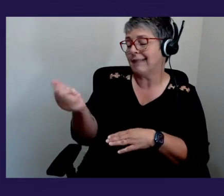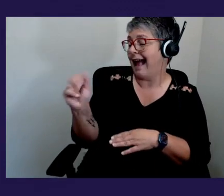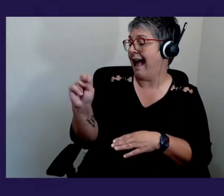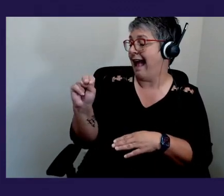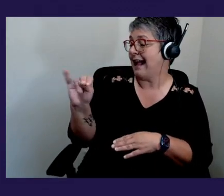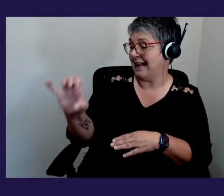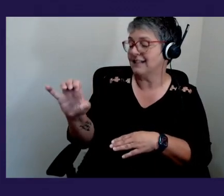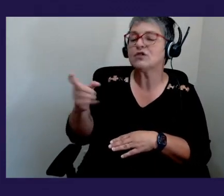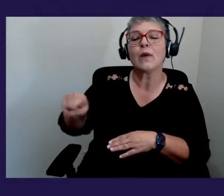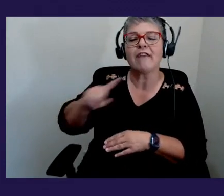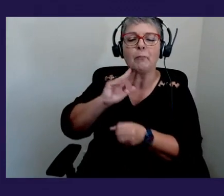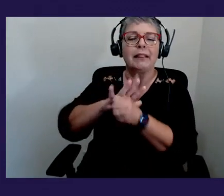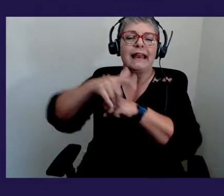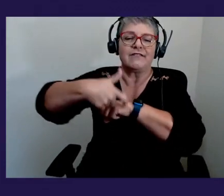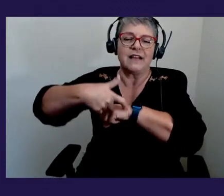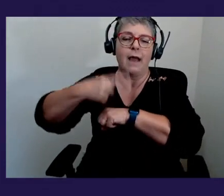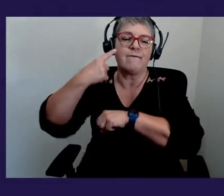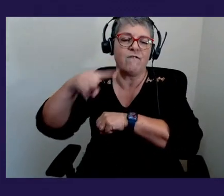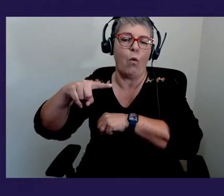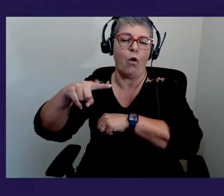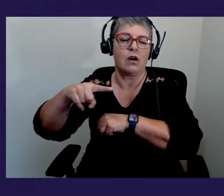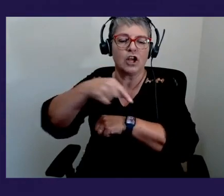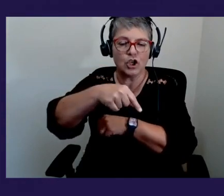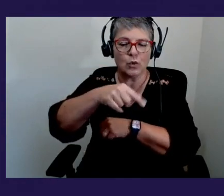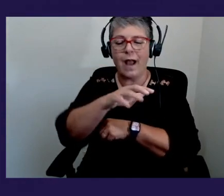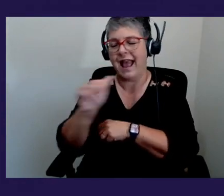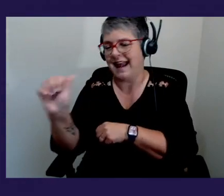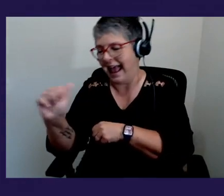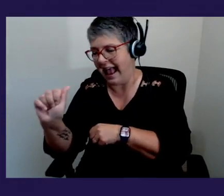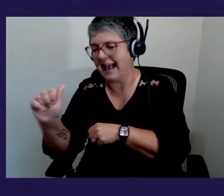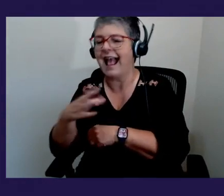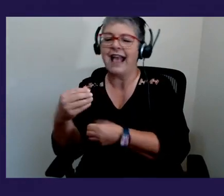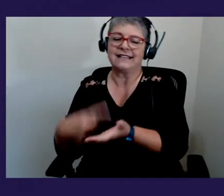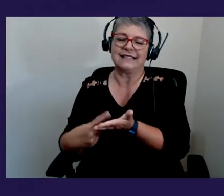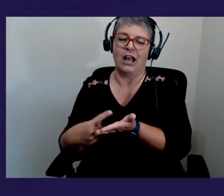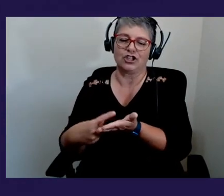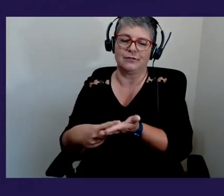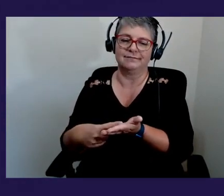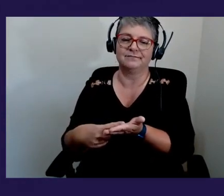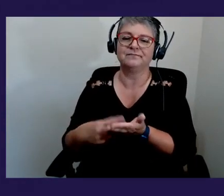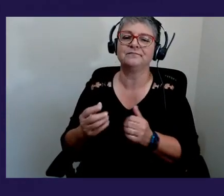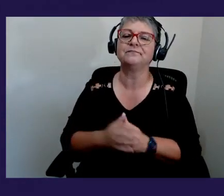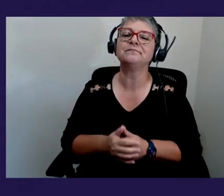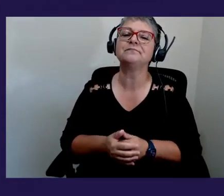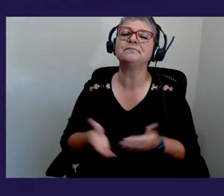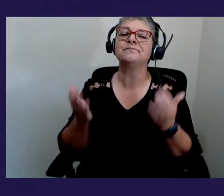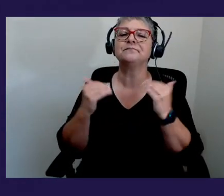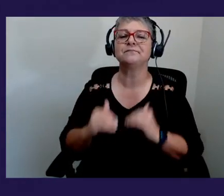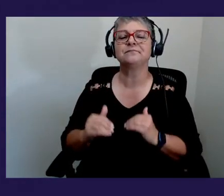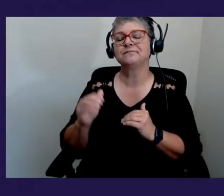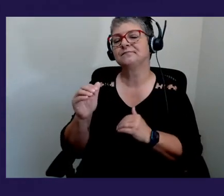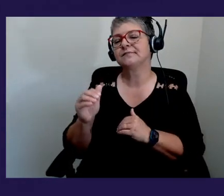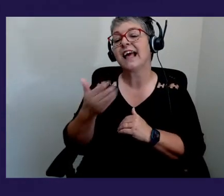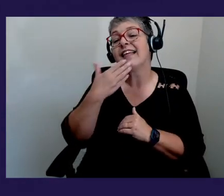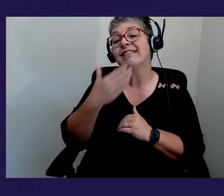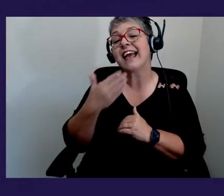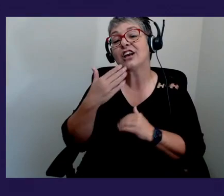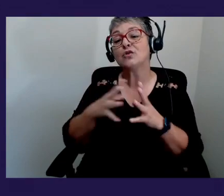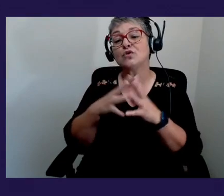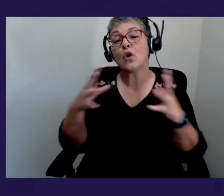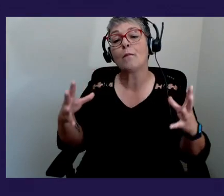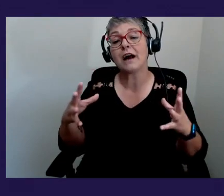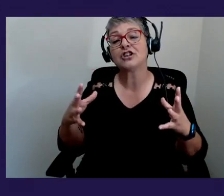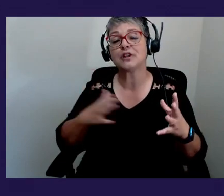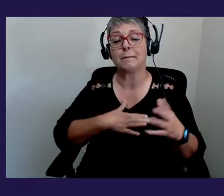time for questions and discussion afterward. Take it away, Annie. Thank you so much for the introduction, Tara. So again, my name